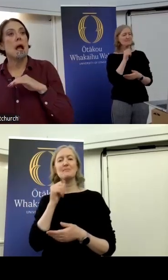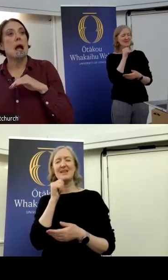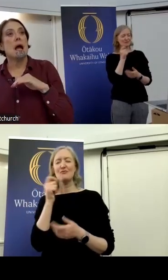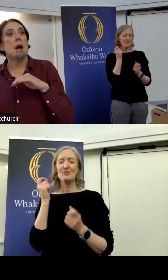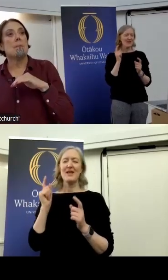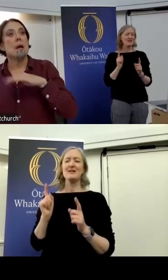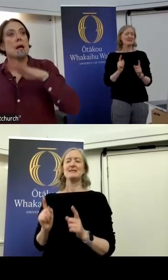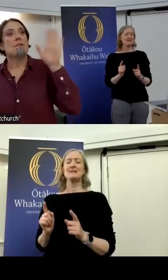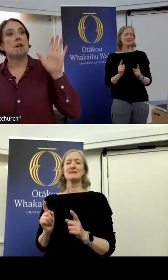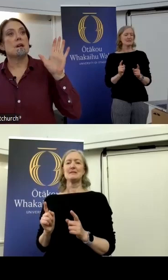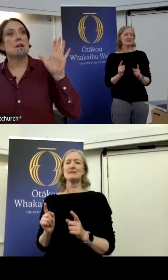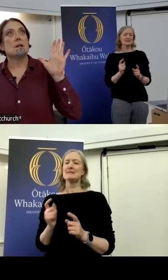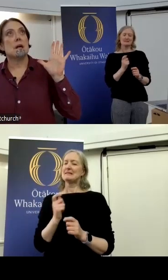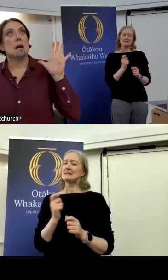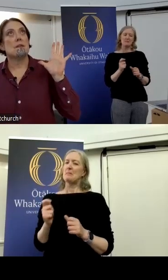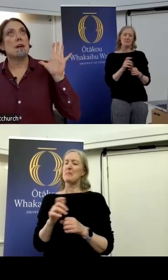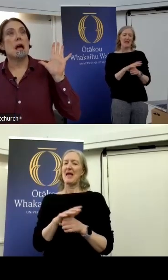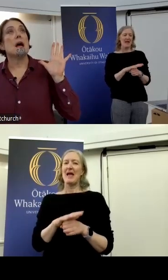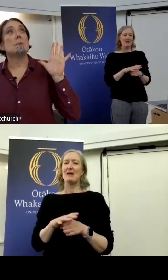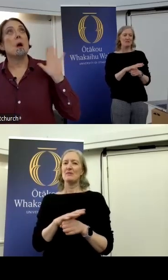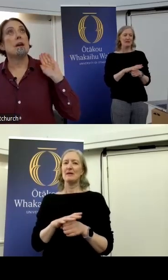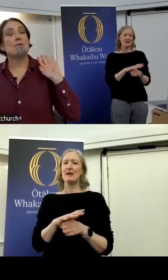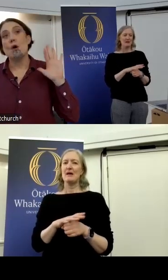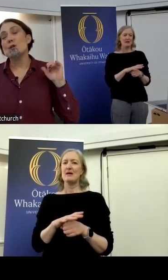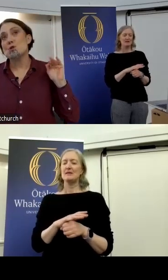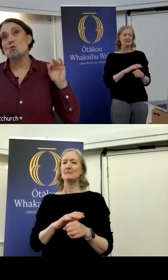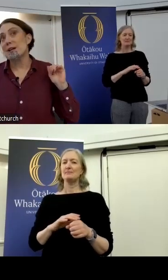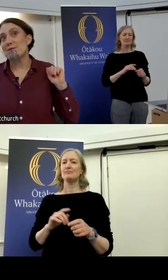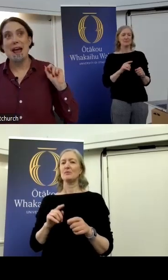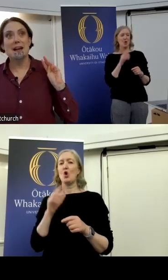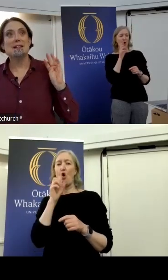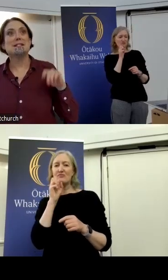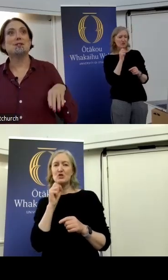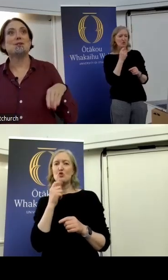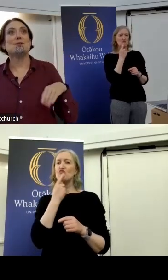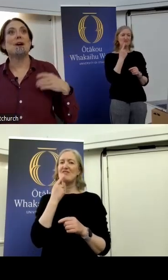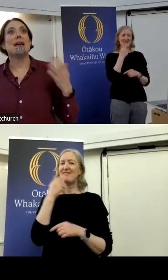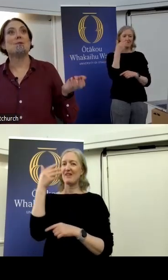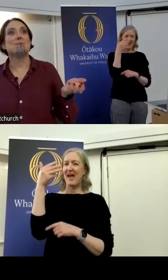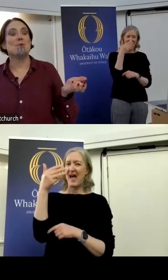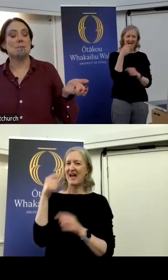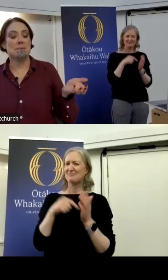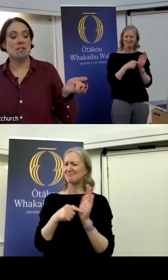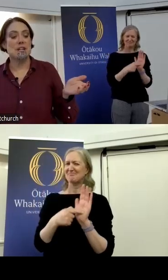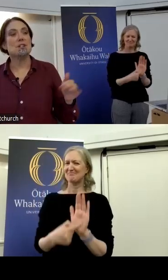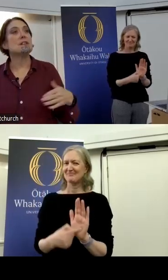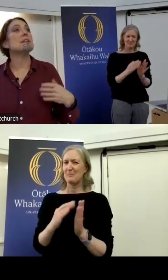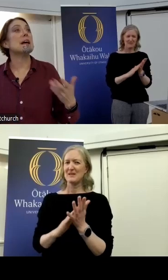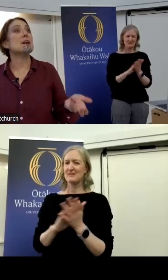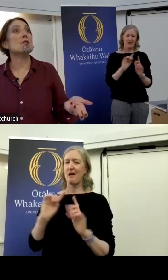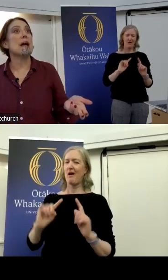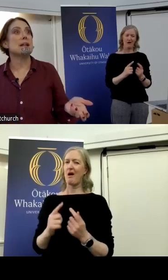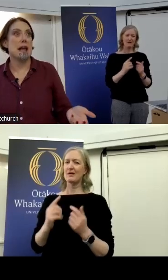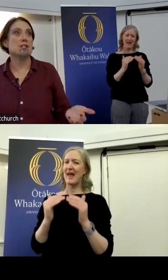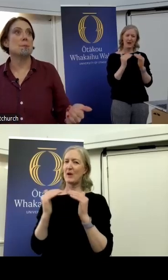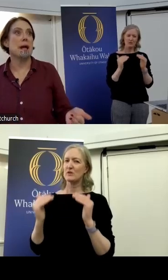where that are kind of orange or red flags to equitable implementation, then they